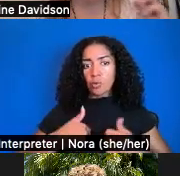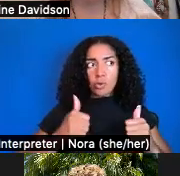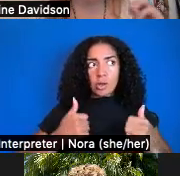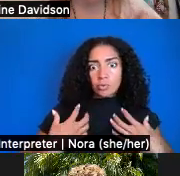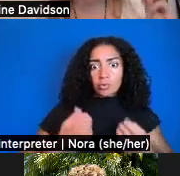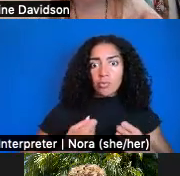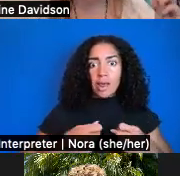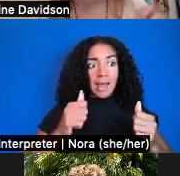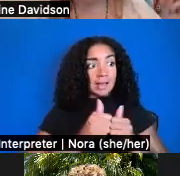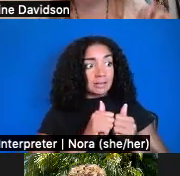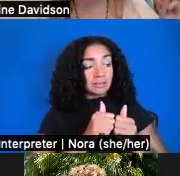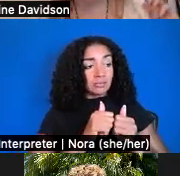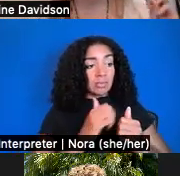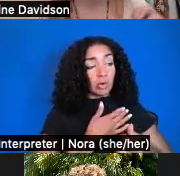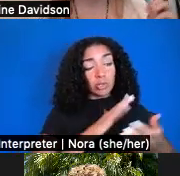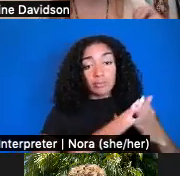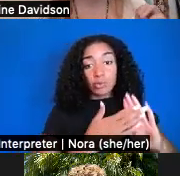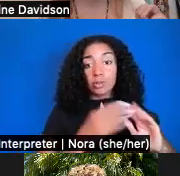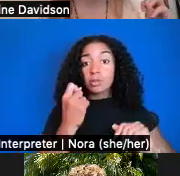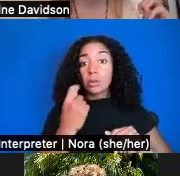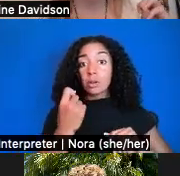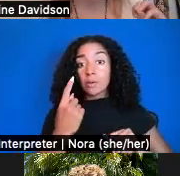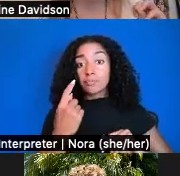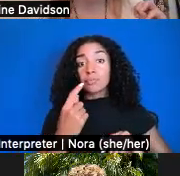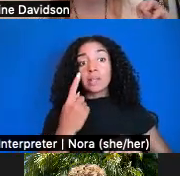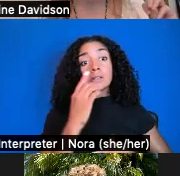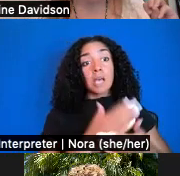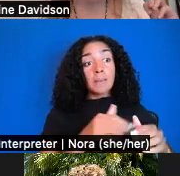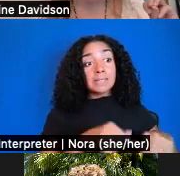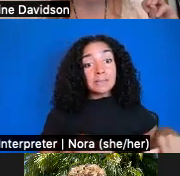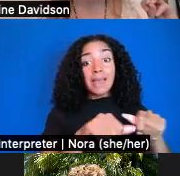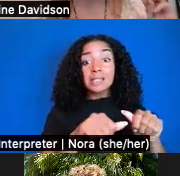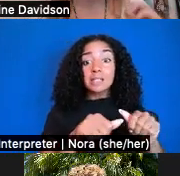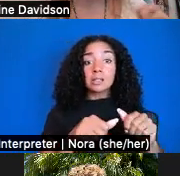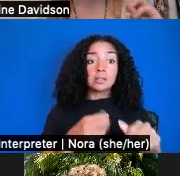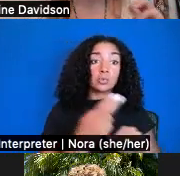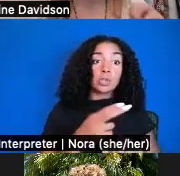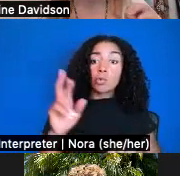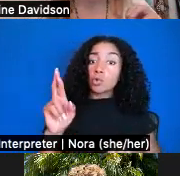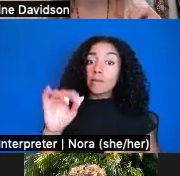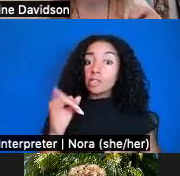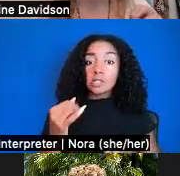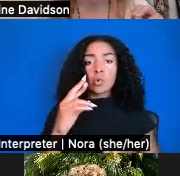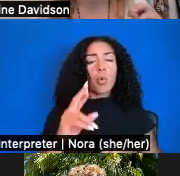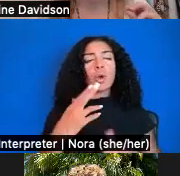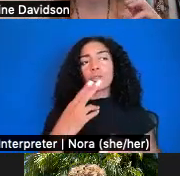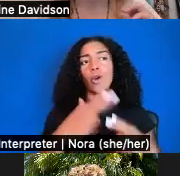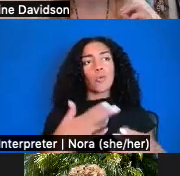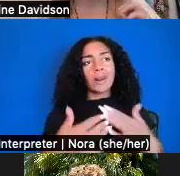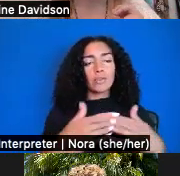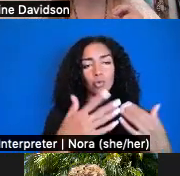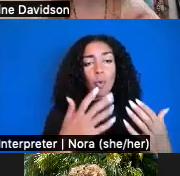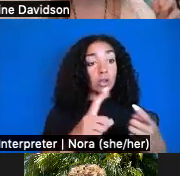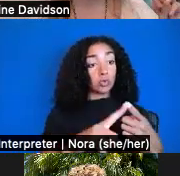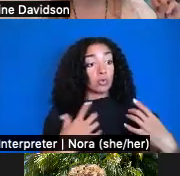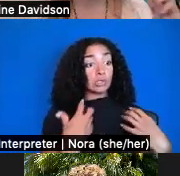for restorative justice, or call it what you want to call it in English words, but to restore our community in that way could